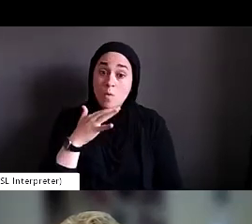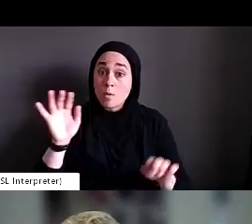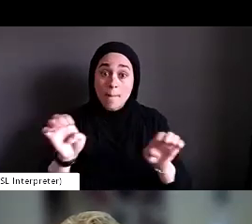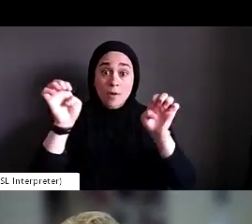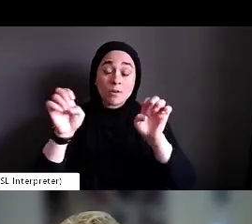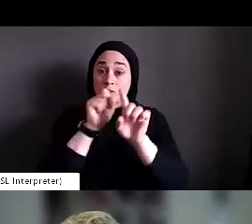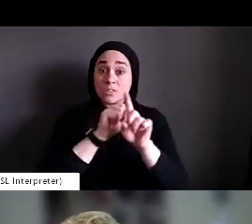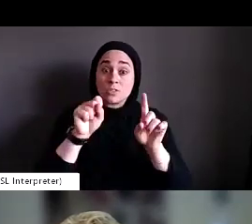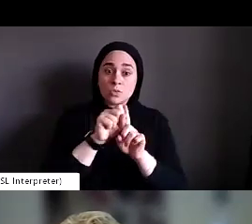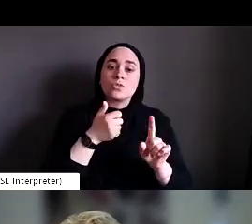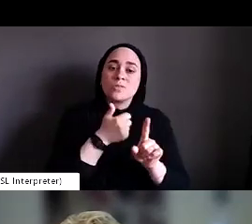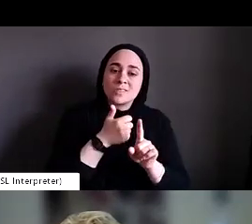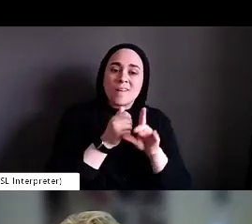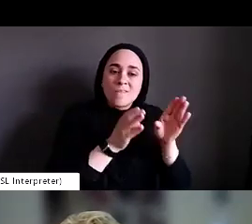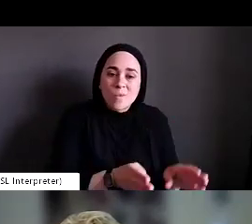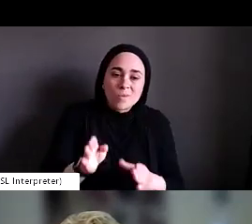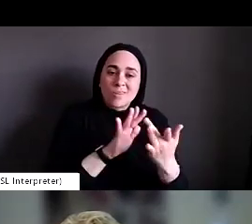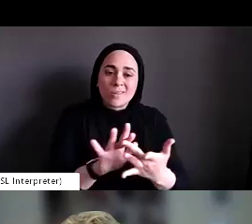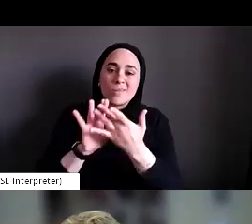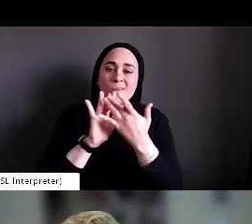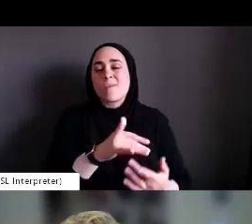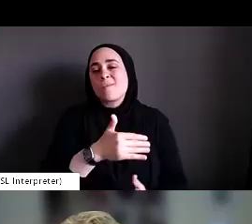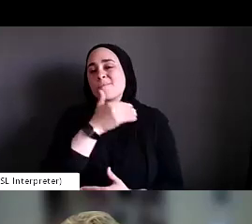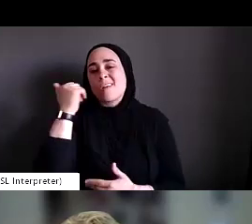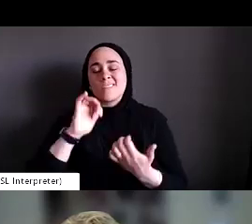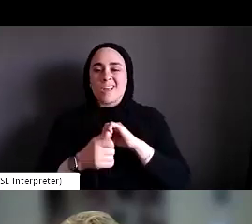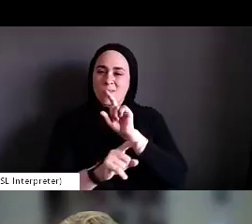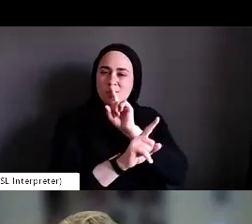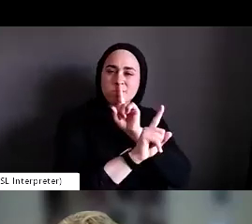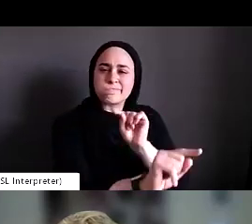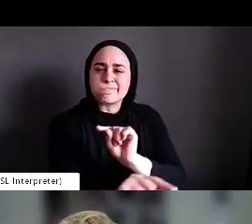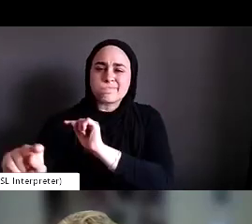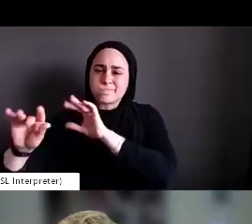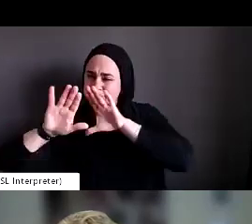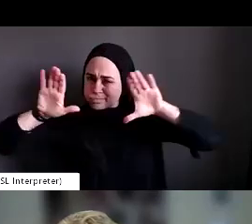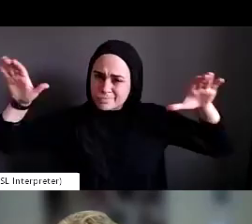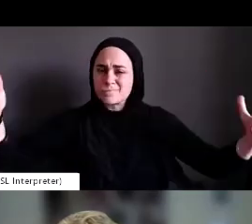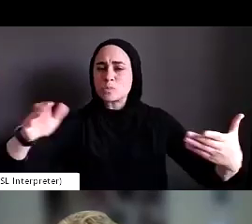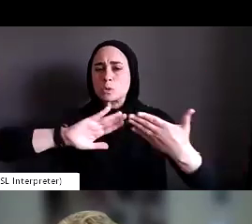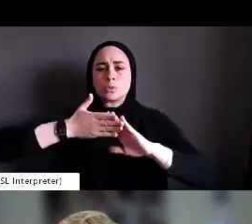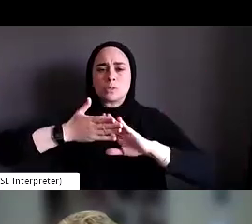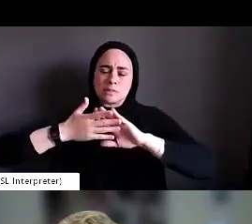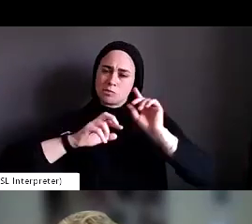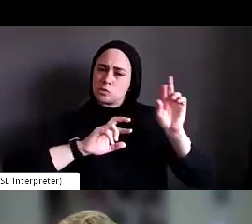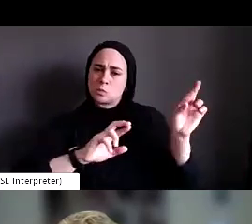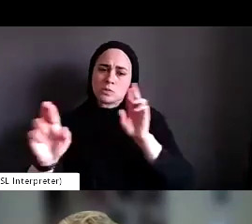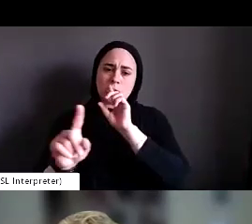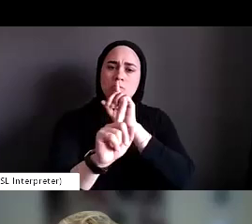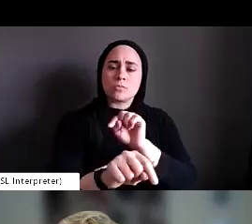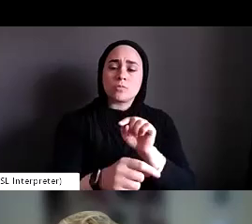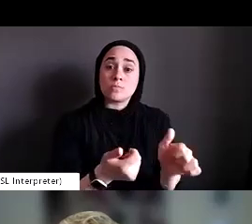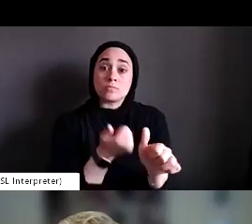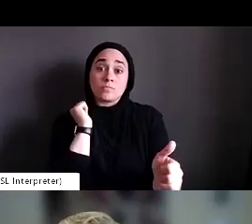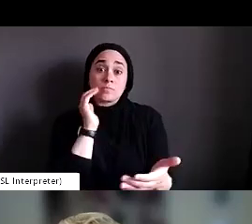the best ways to get a whole community response. The switch from prevention of abuse